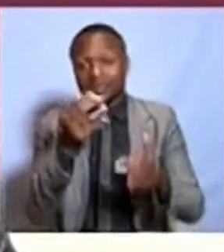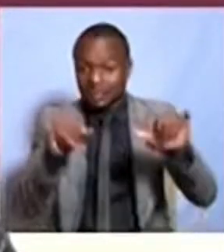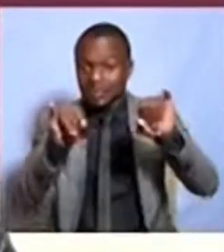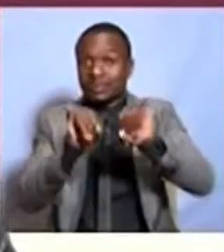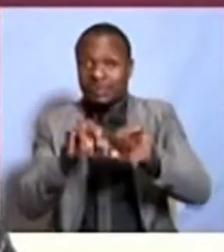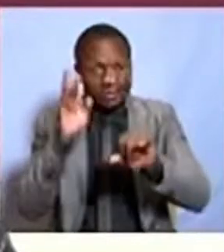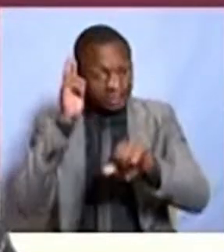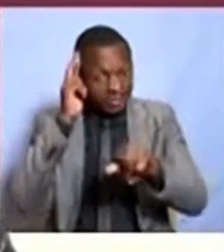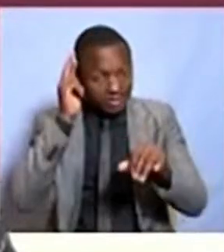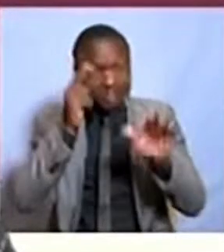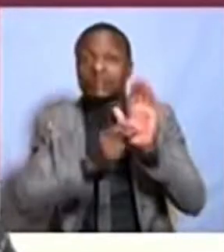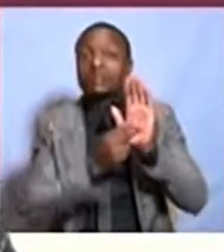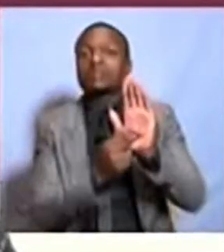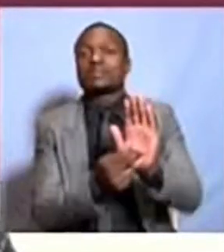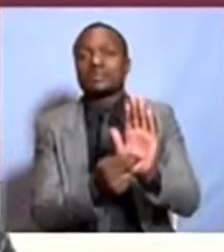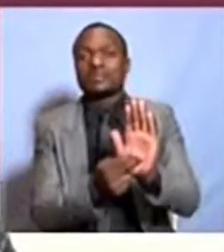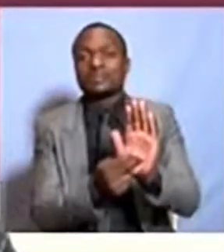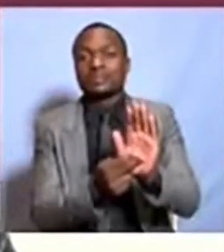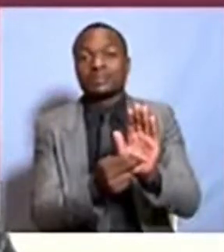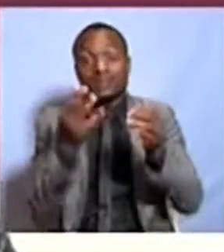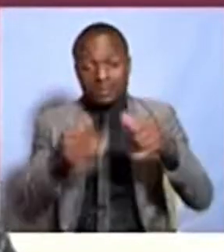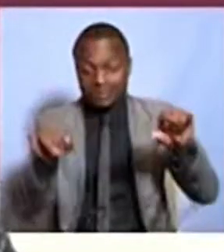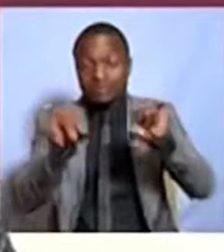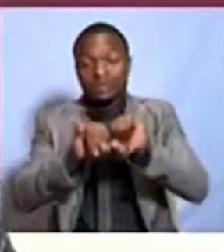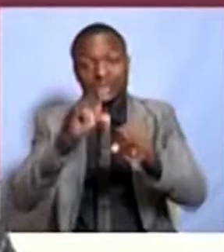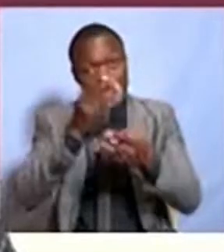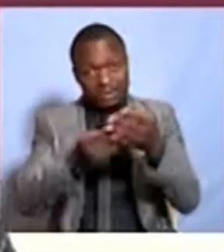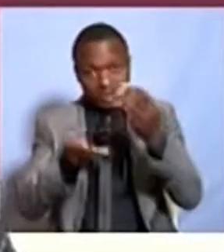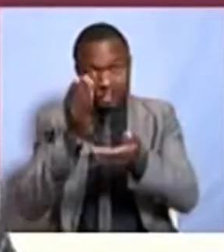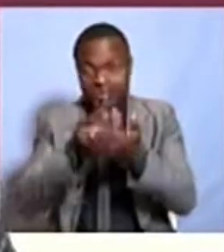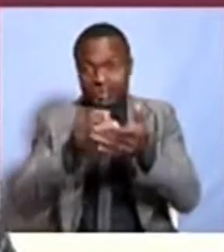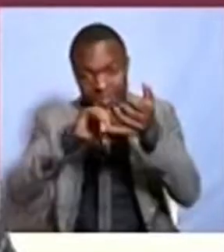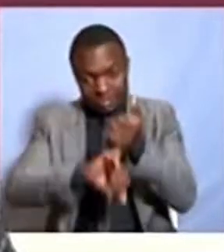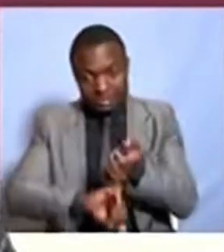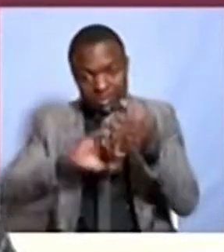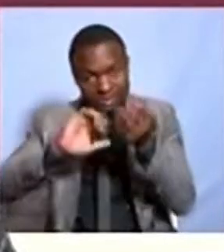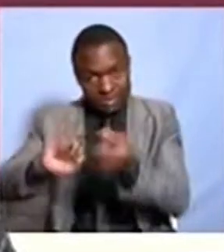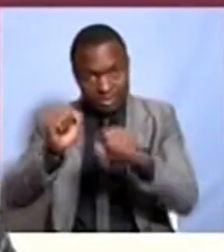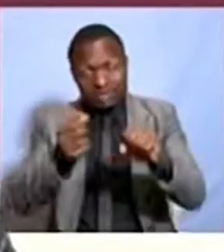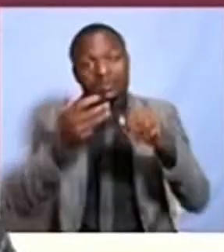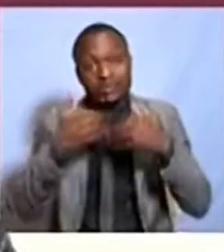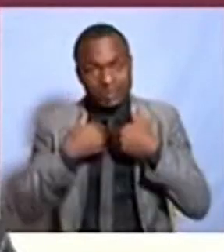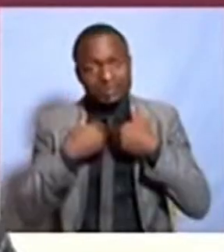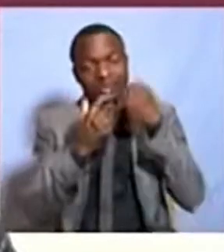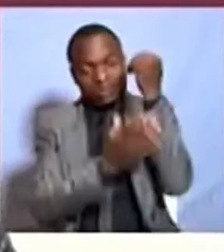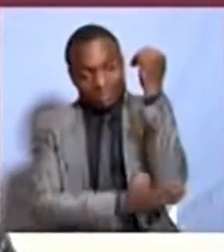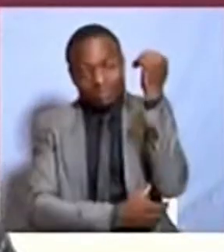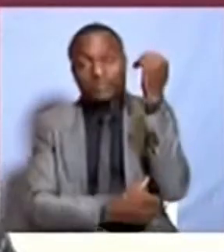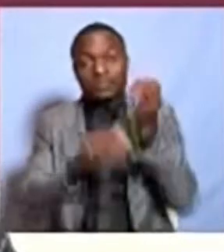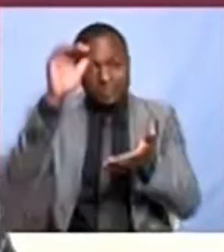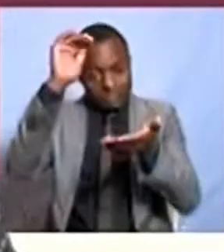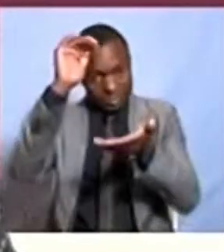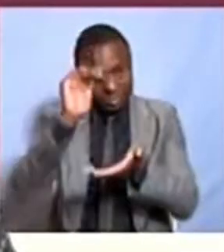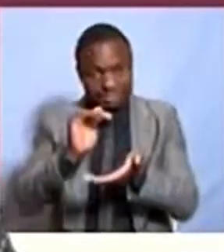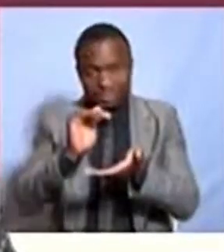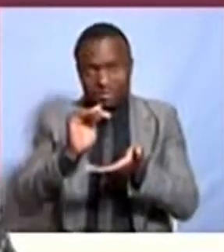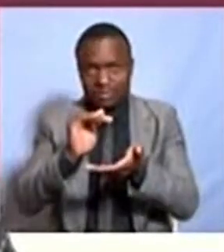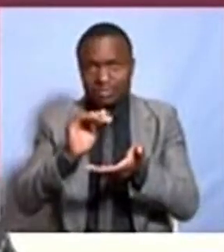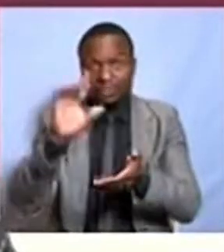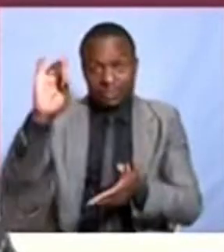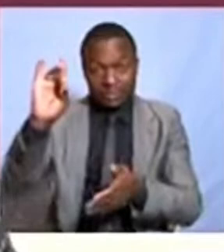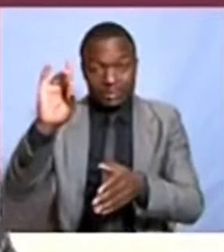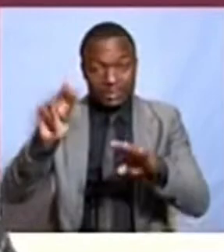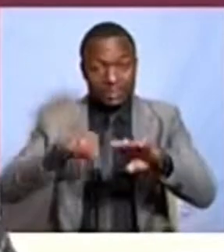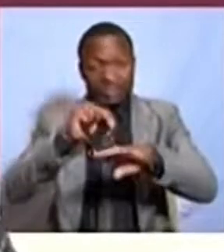reason highlights that the important contribution that social protection has to poverty reduction. We also note that in the 8th